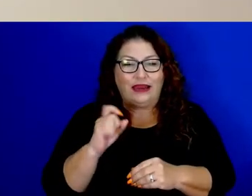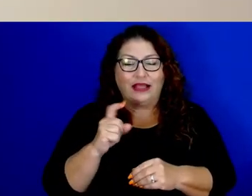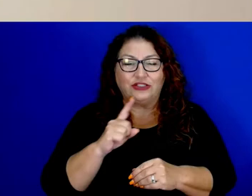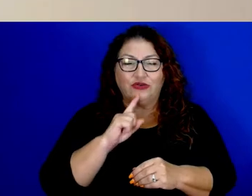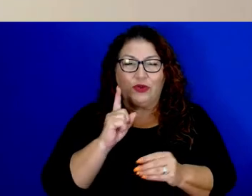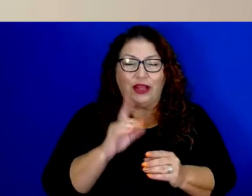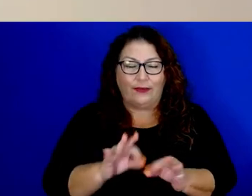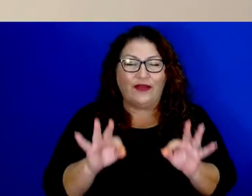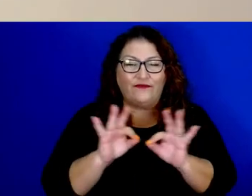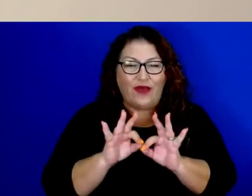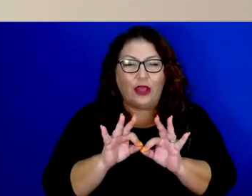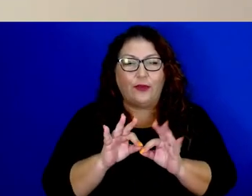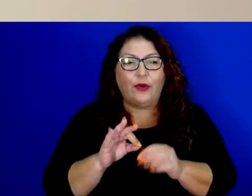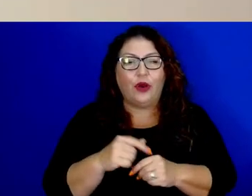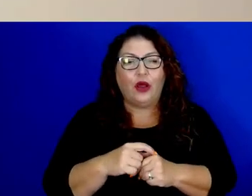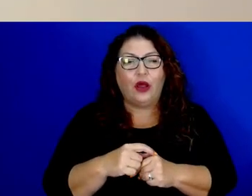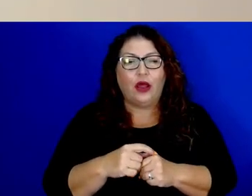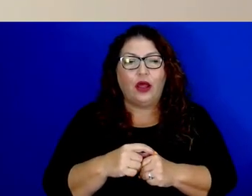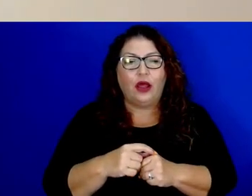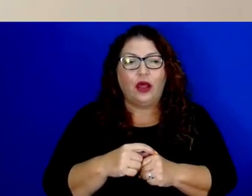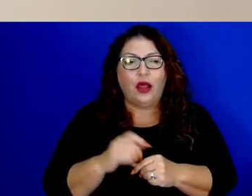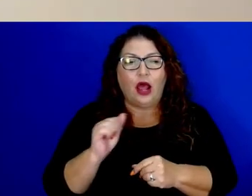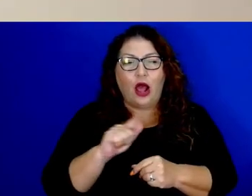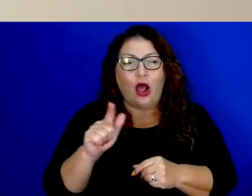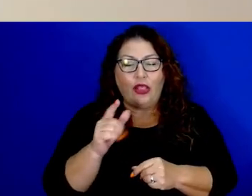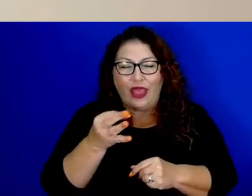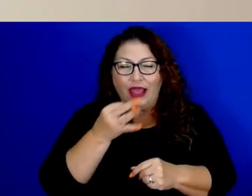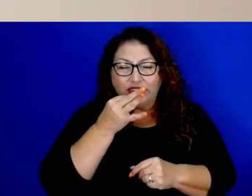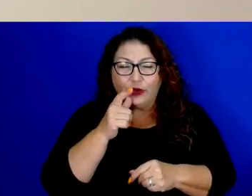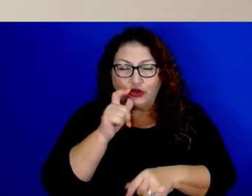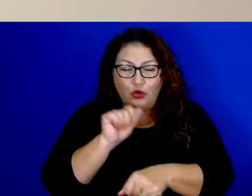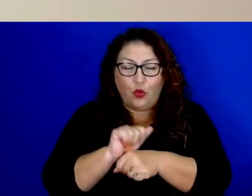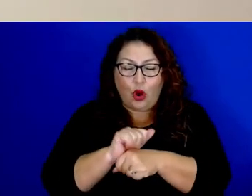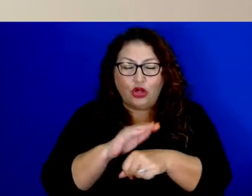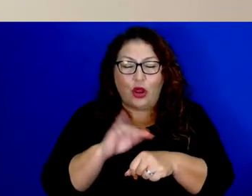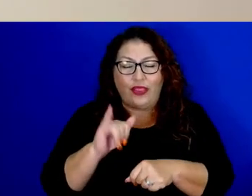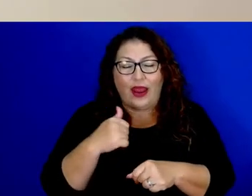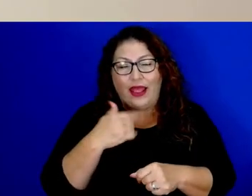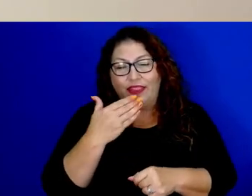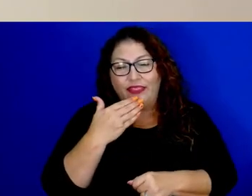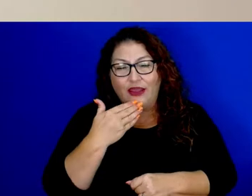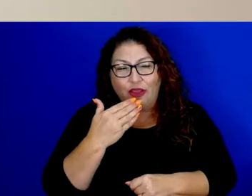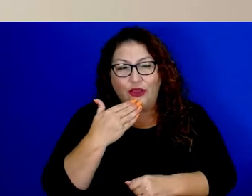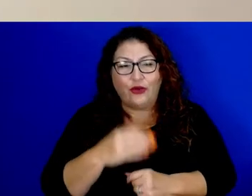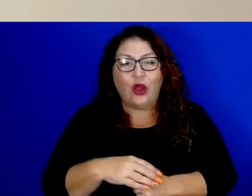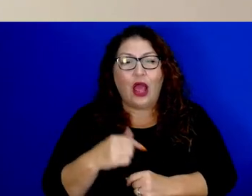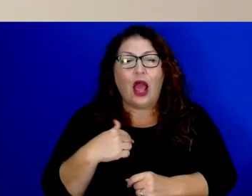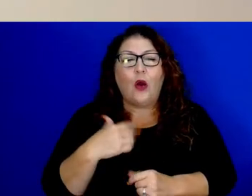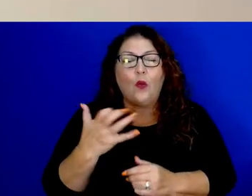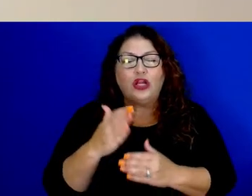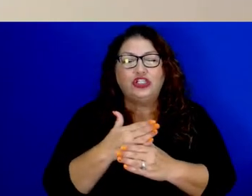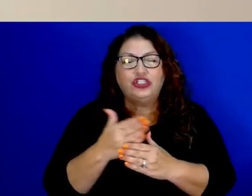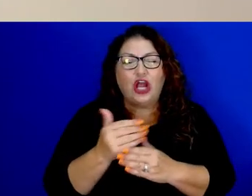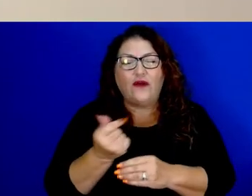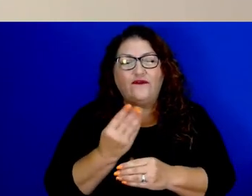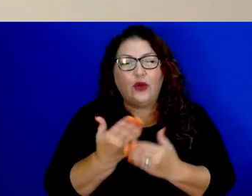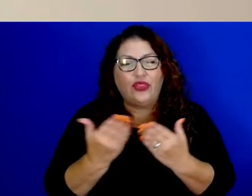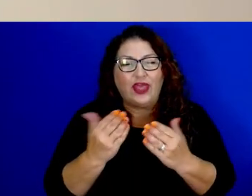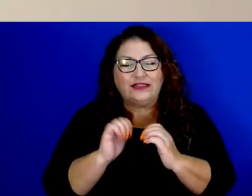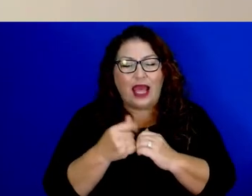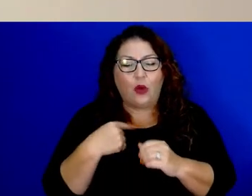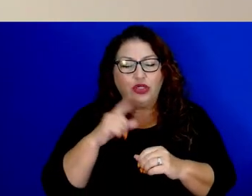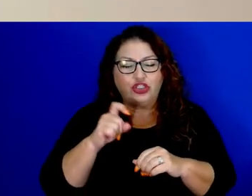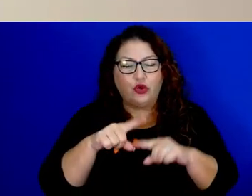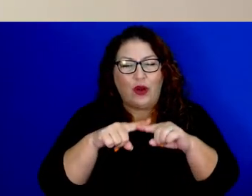Karin Scheel and all the experts who worked on it. As an MEP, let me share a few thoughts about how we should rely on this tool and link it